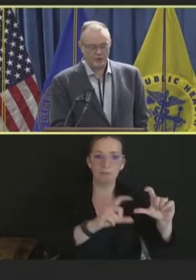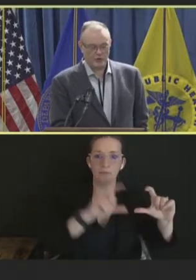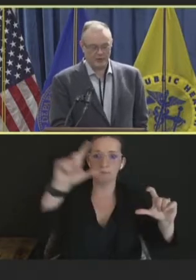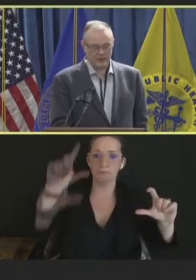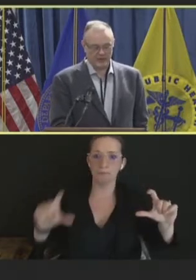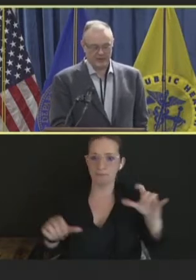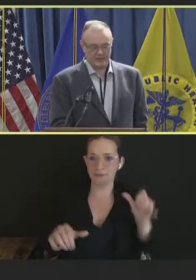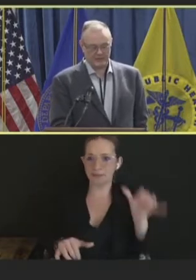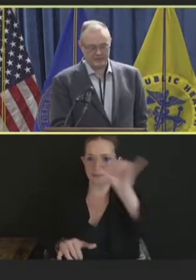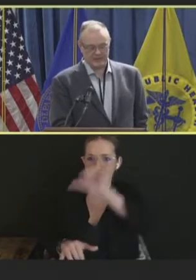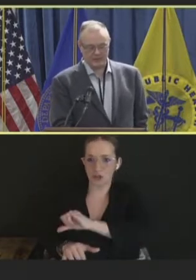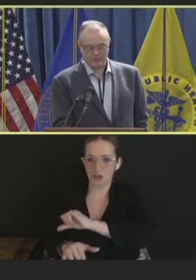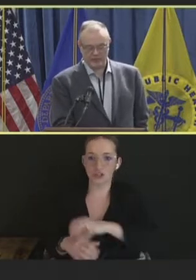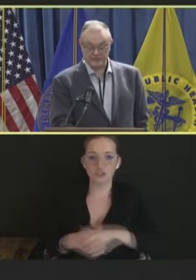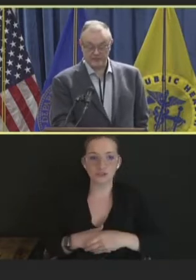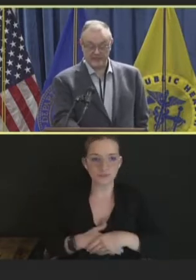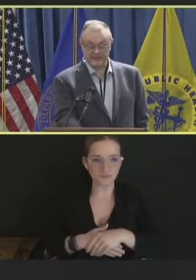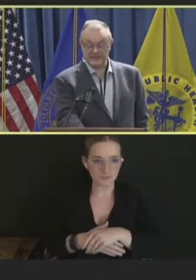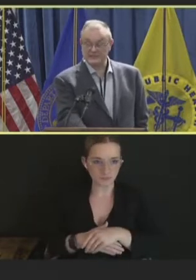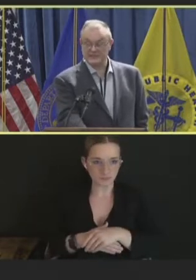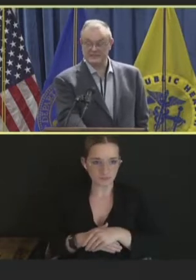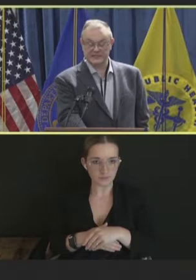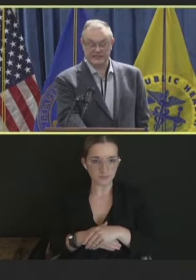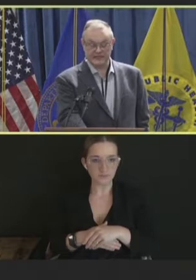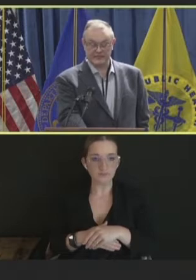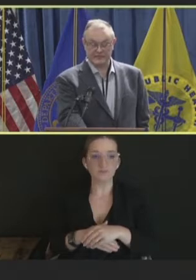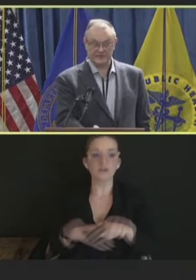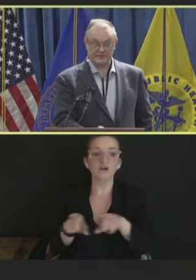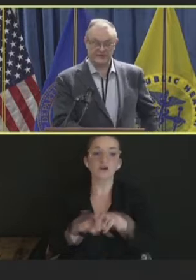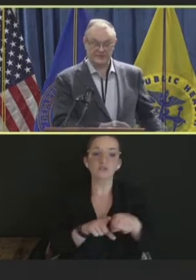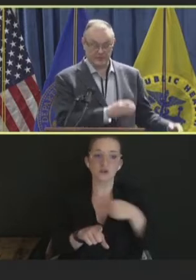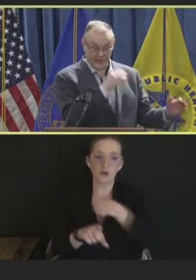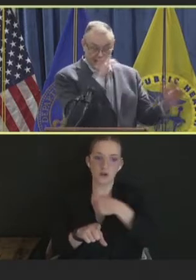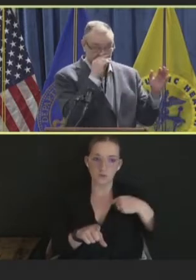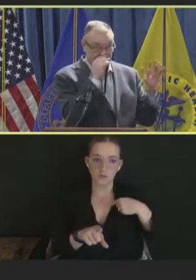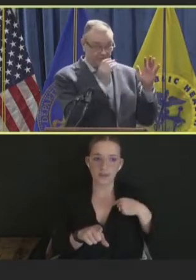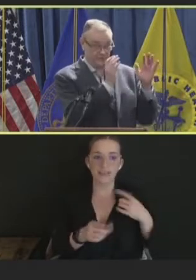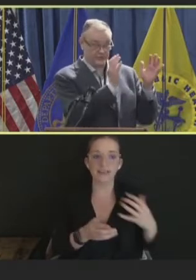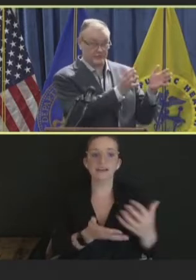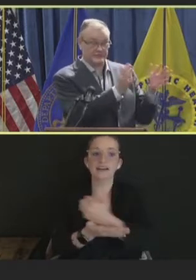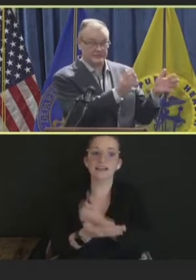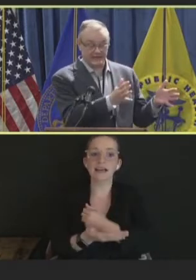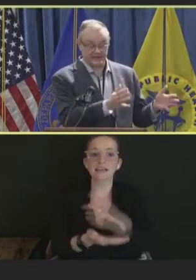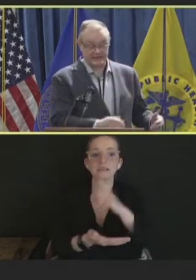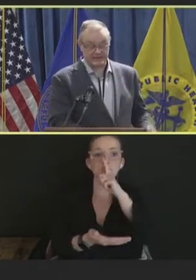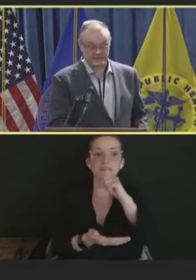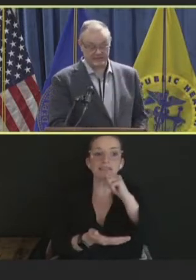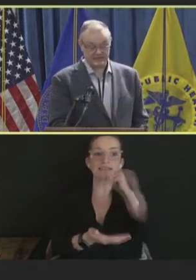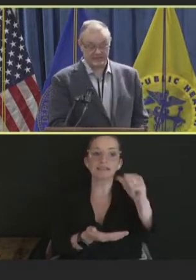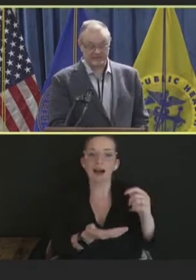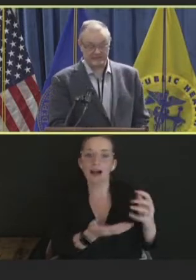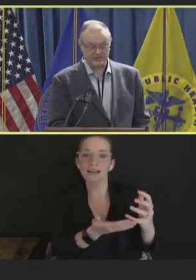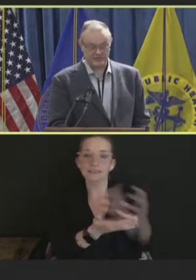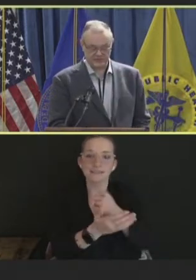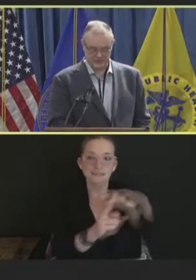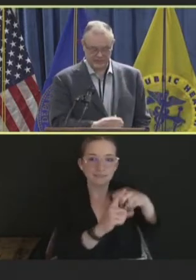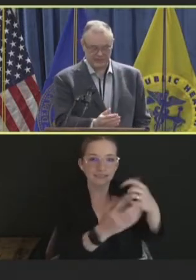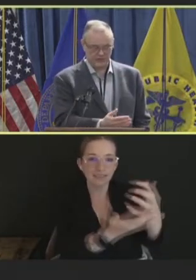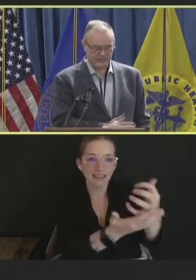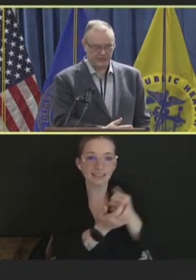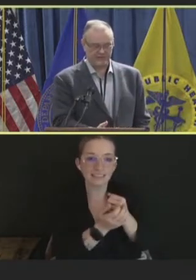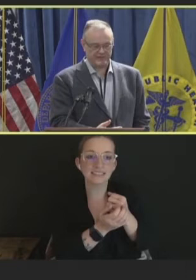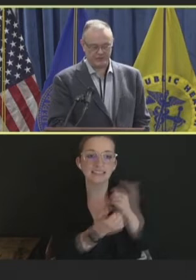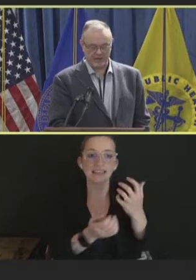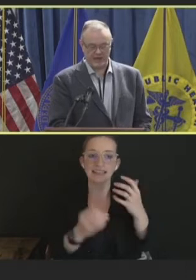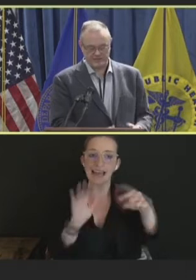There were, we also collected unsolicited adverse events. So we asked for a certain set of adverse events. We say,